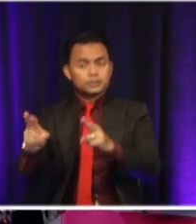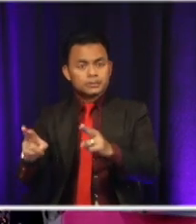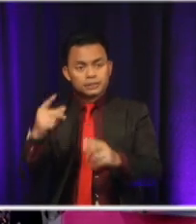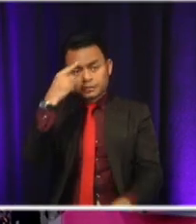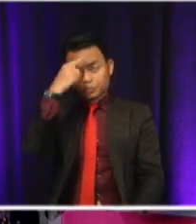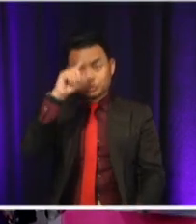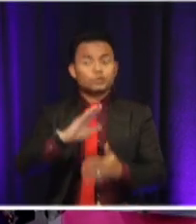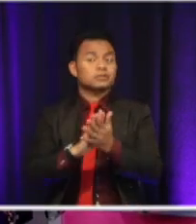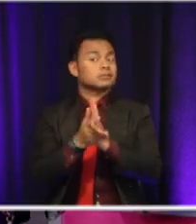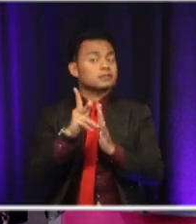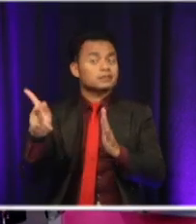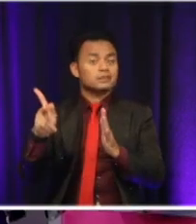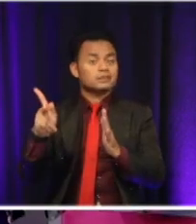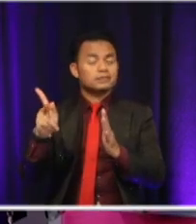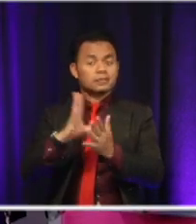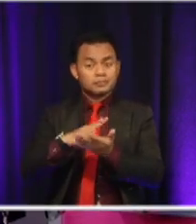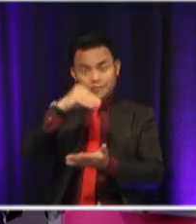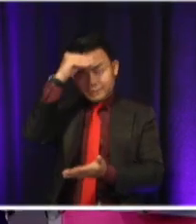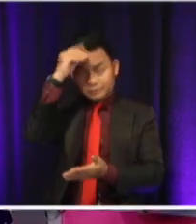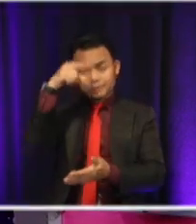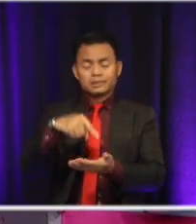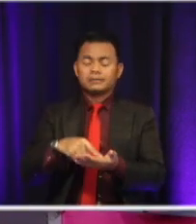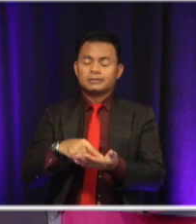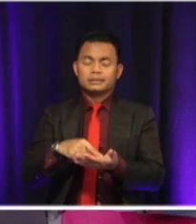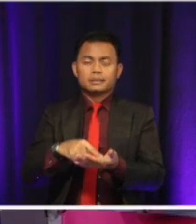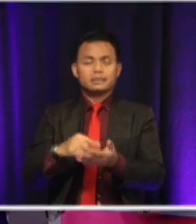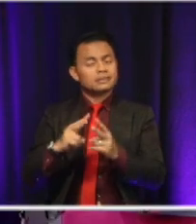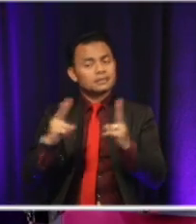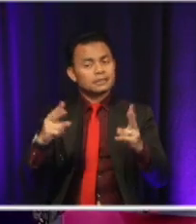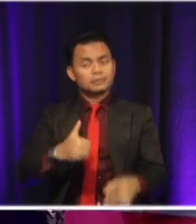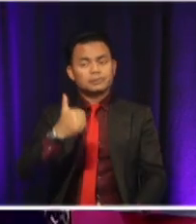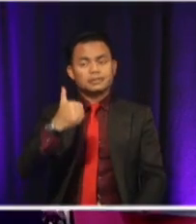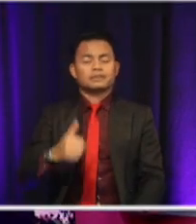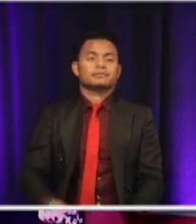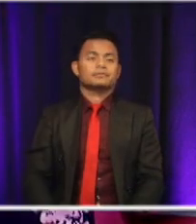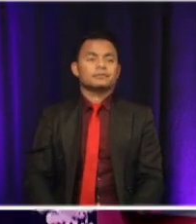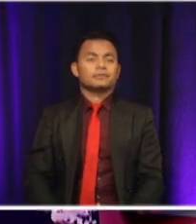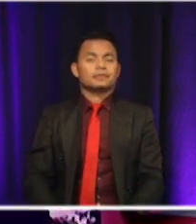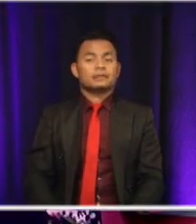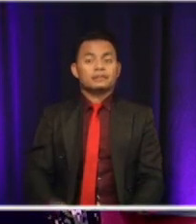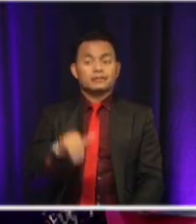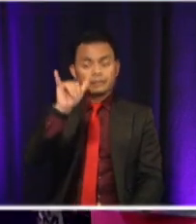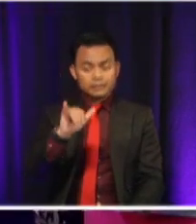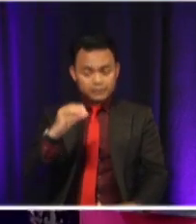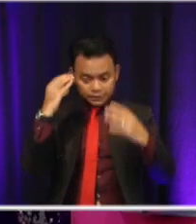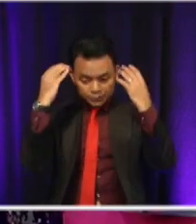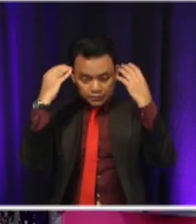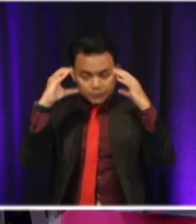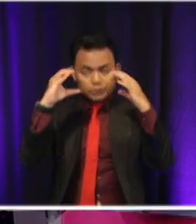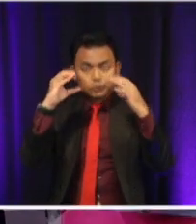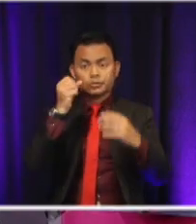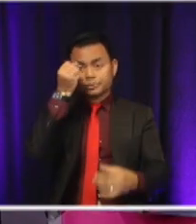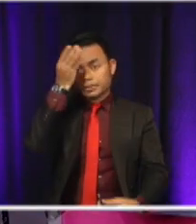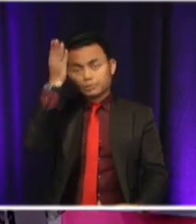the different sections of the paper. Okay? All right. So, as mentioned earlier, the paper